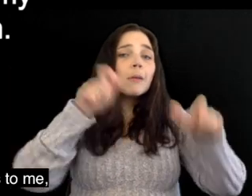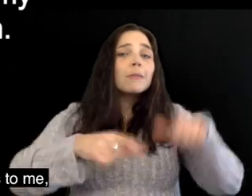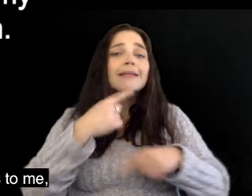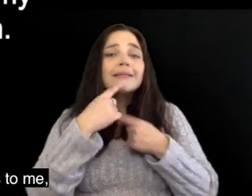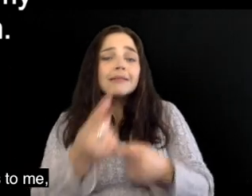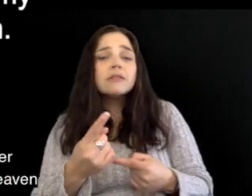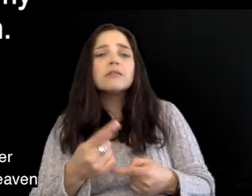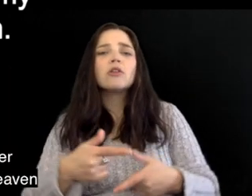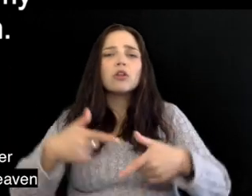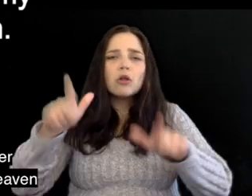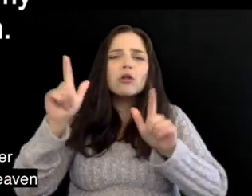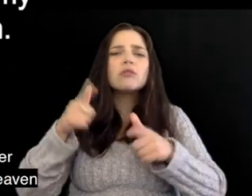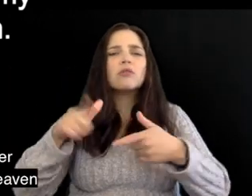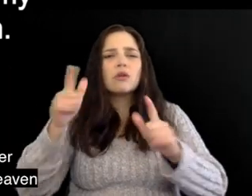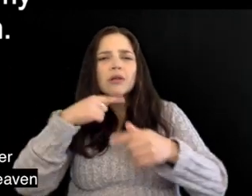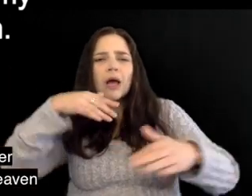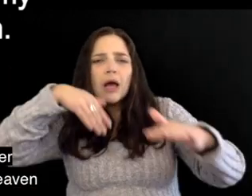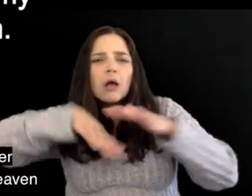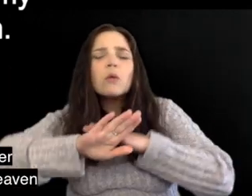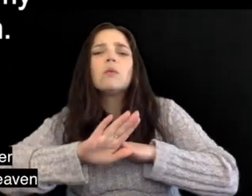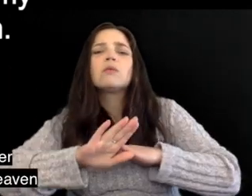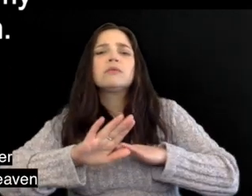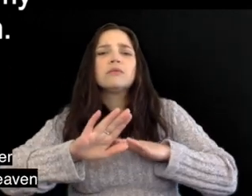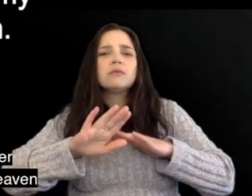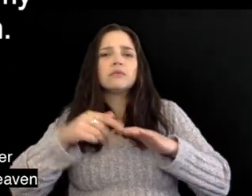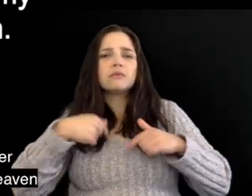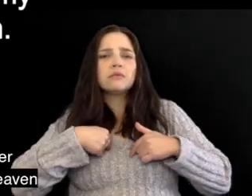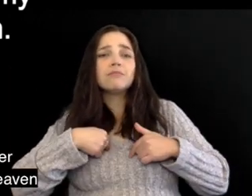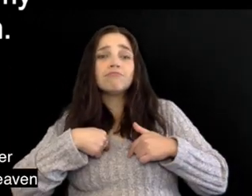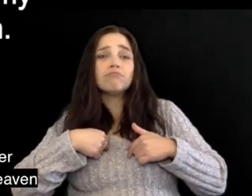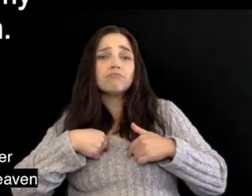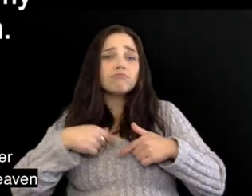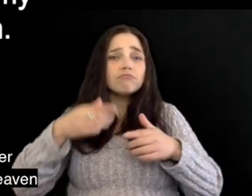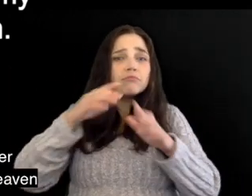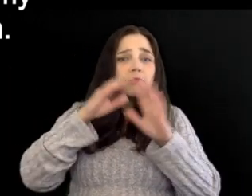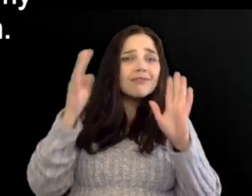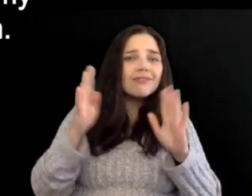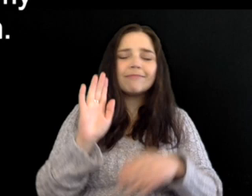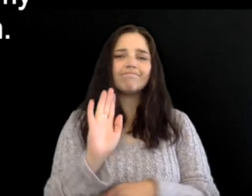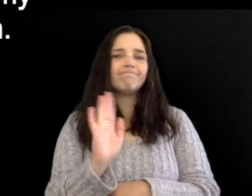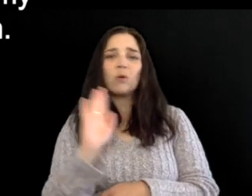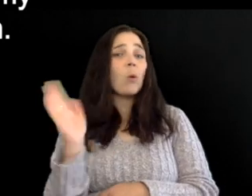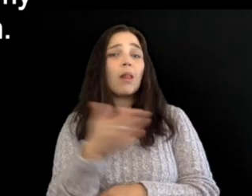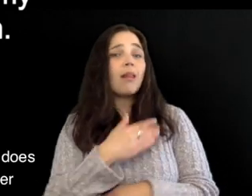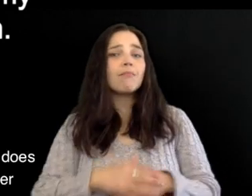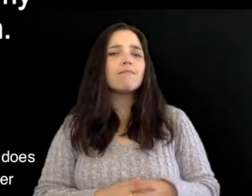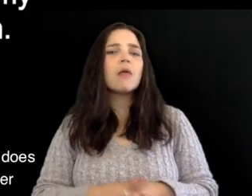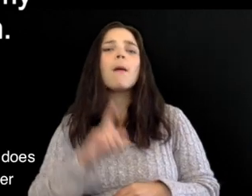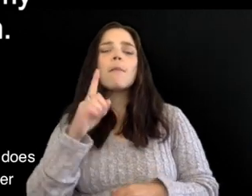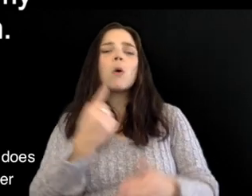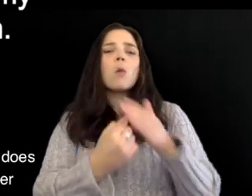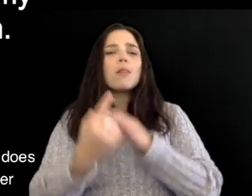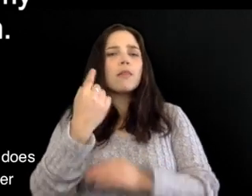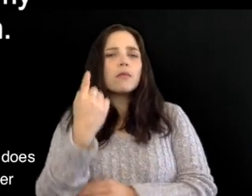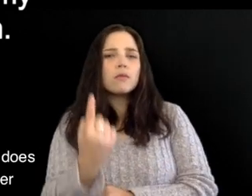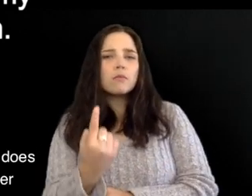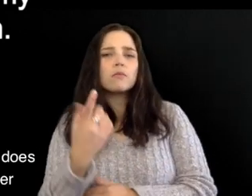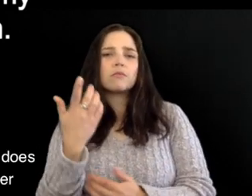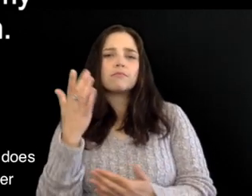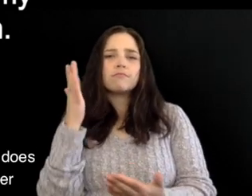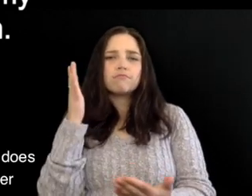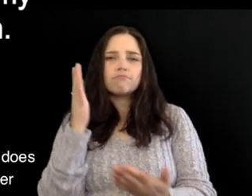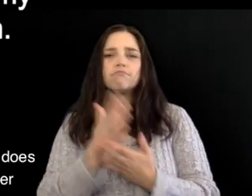Not everyone who says to me, 'Lord, Lord,' will enter into the kingdom of heaven, but only the